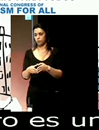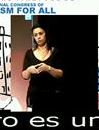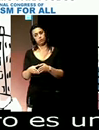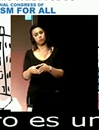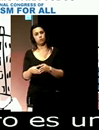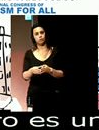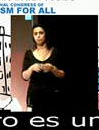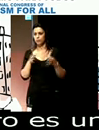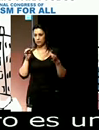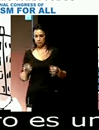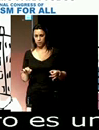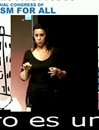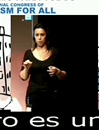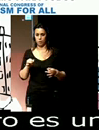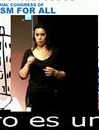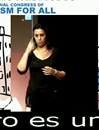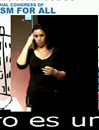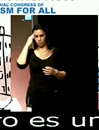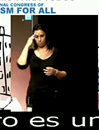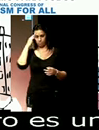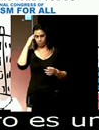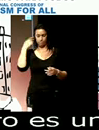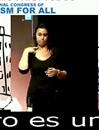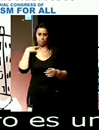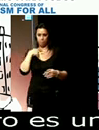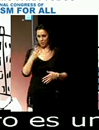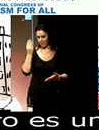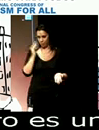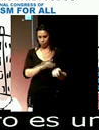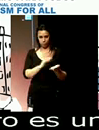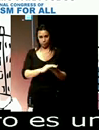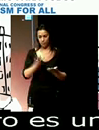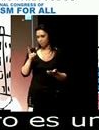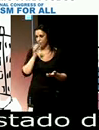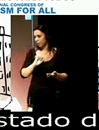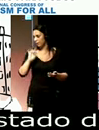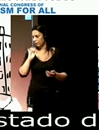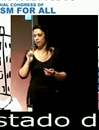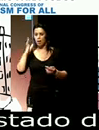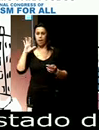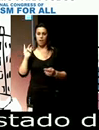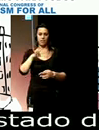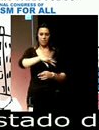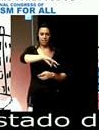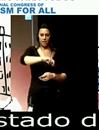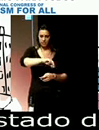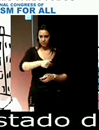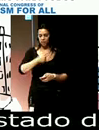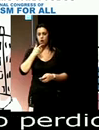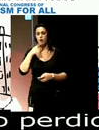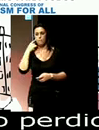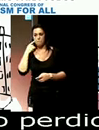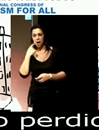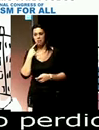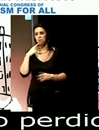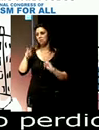And that's what we said, like, how wonderful. You have a casino there, you have a bank, you have a restaurant, you